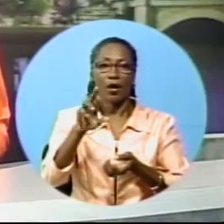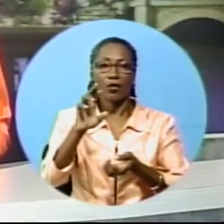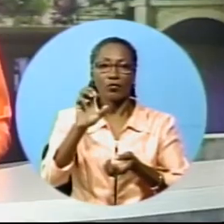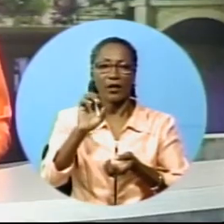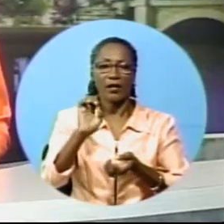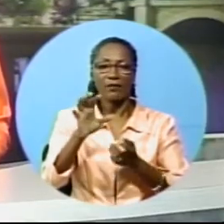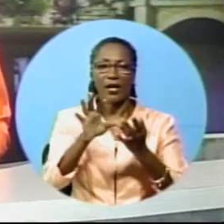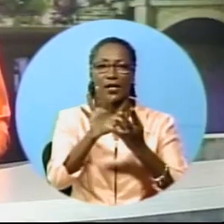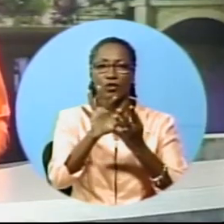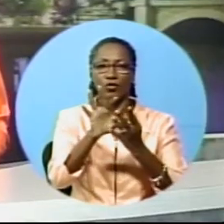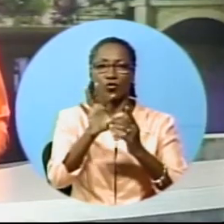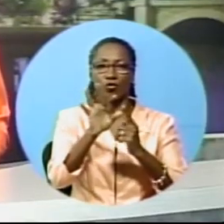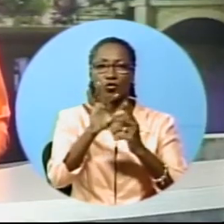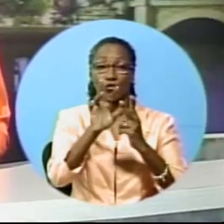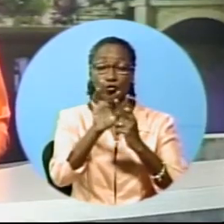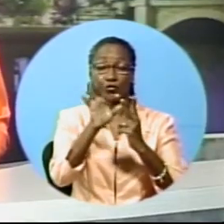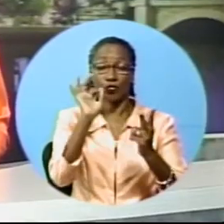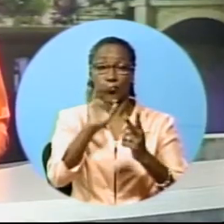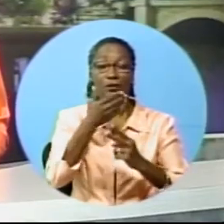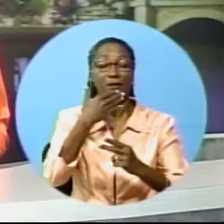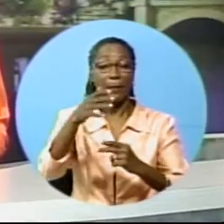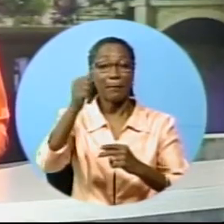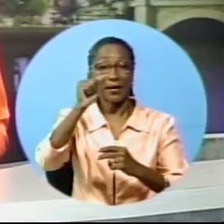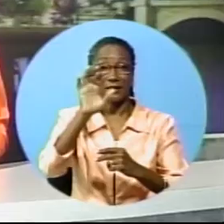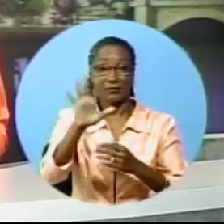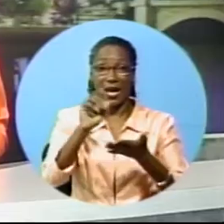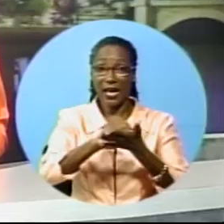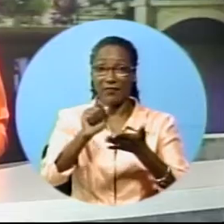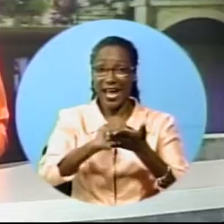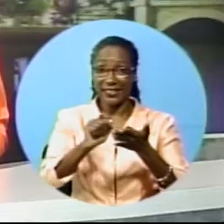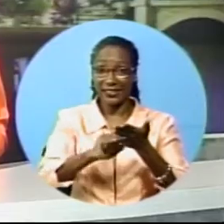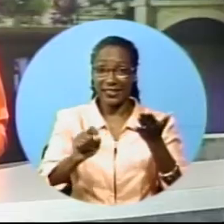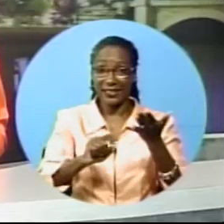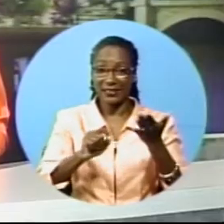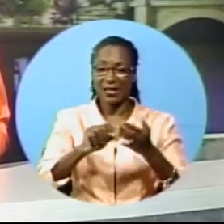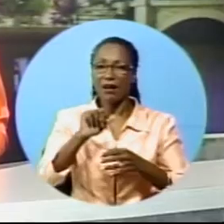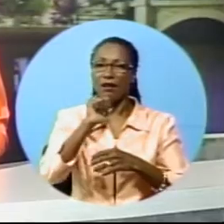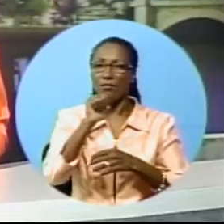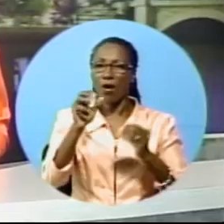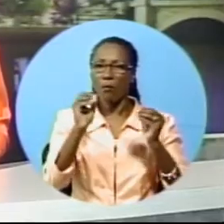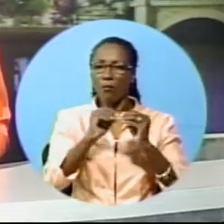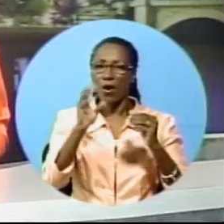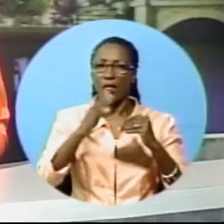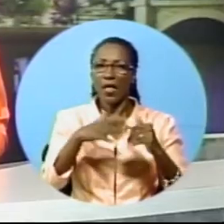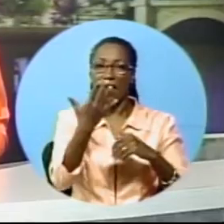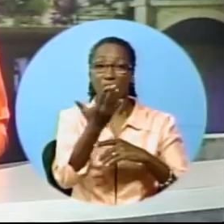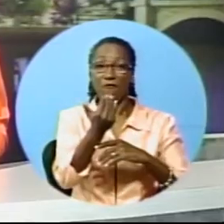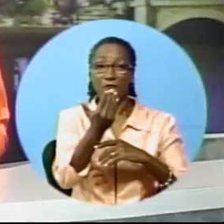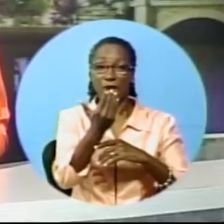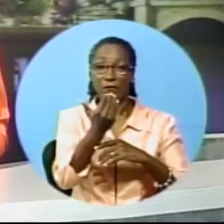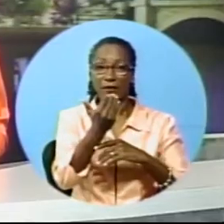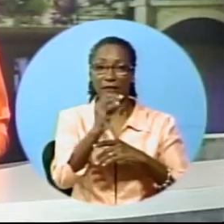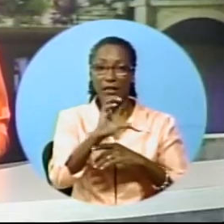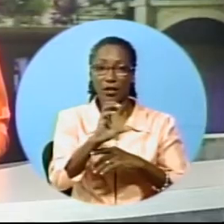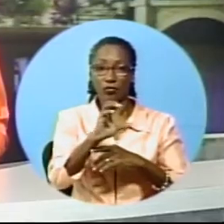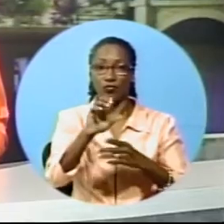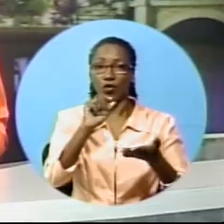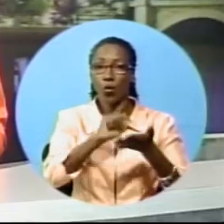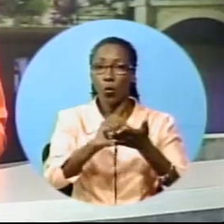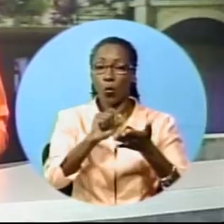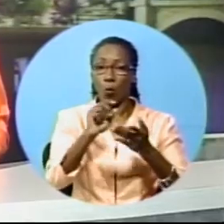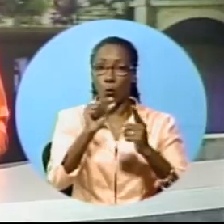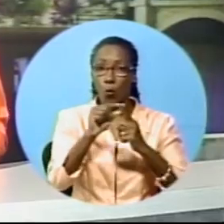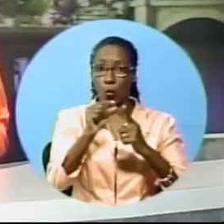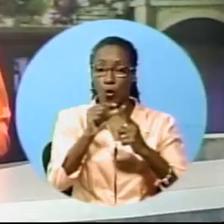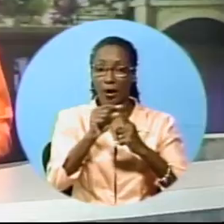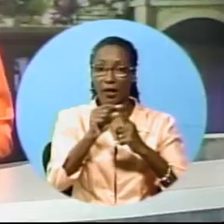essays. Mr. Pilgrim adds that essays should not exceed 1,500 words and must be written in standard English, even though the use